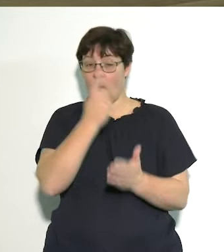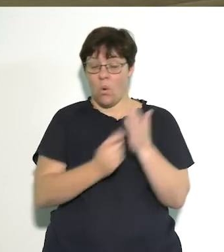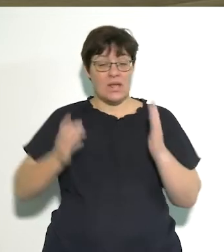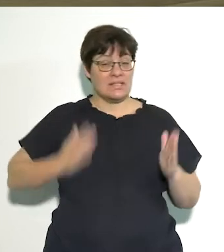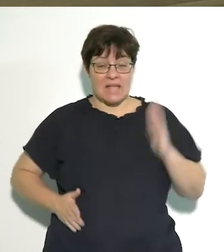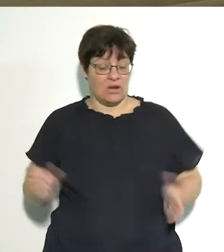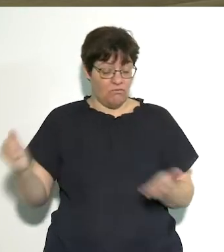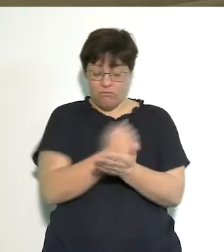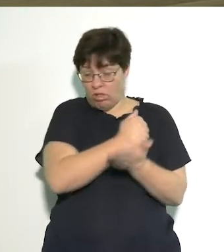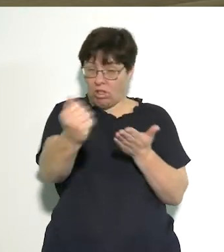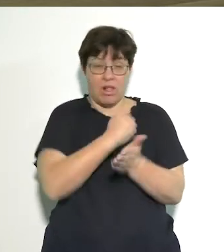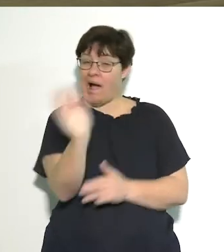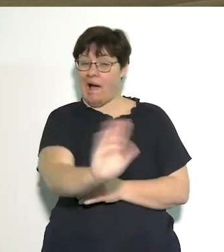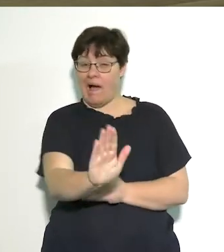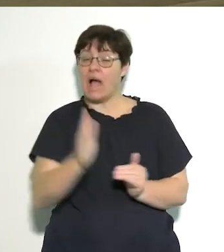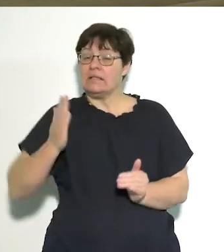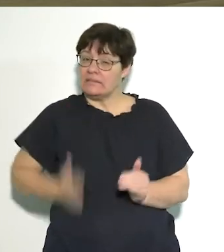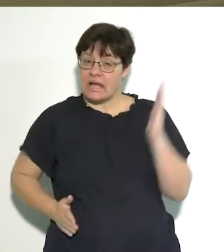Only the sides, nothing more.